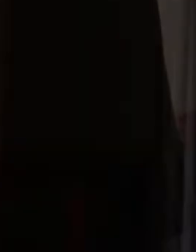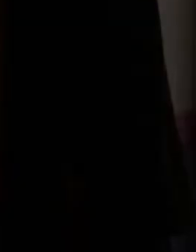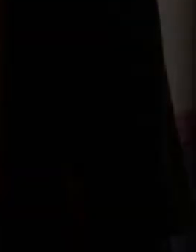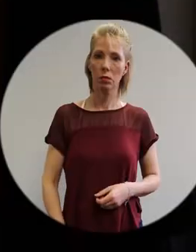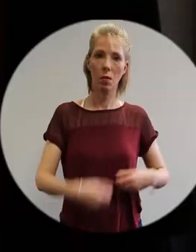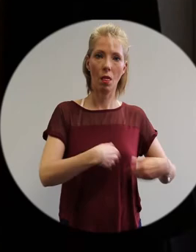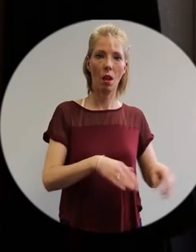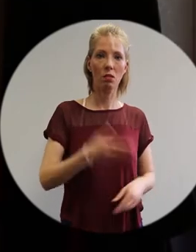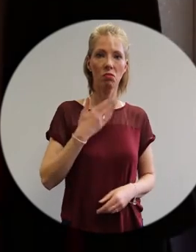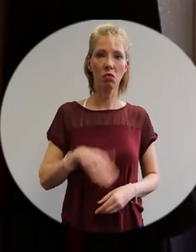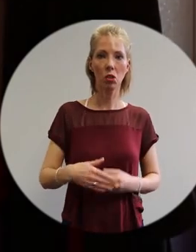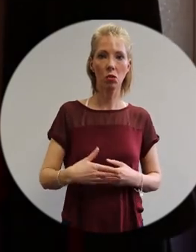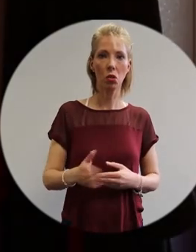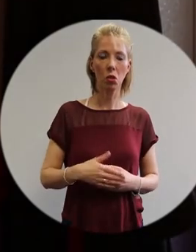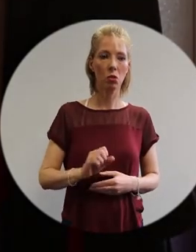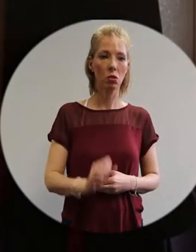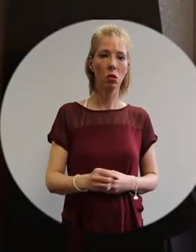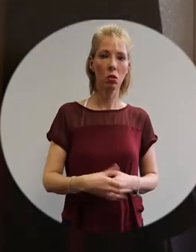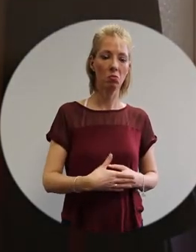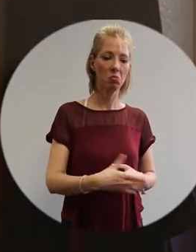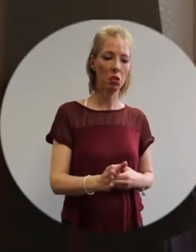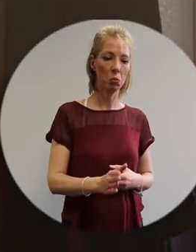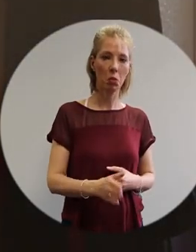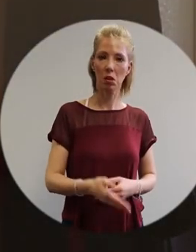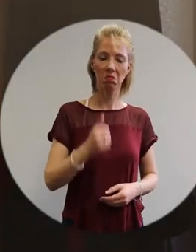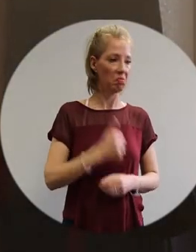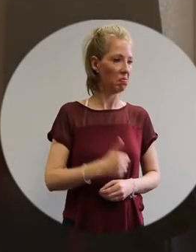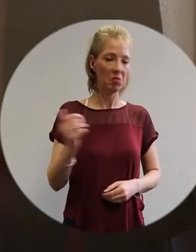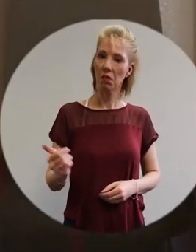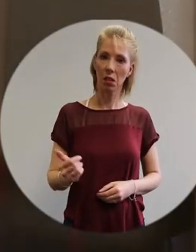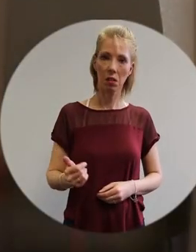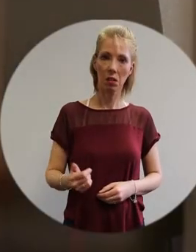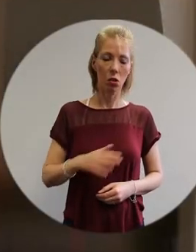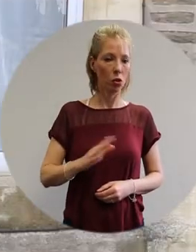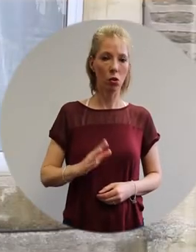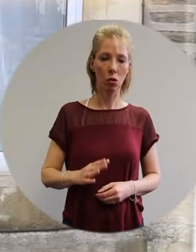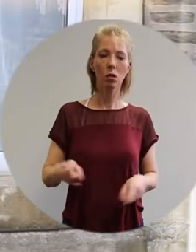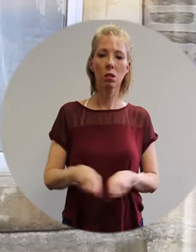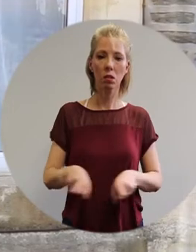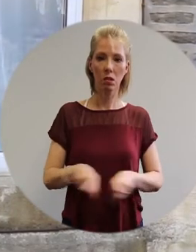You wouldn't leave your door unlocked so don't leave your electronic devices unlocked.